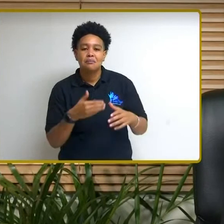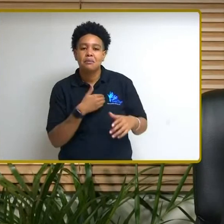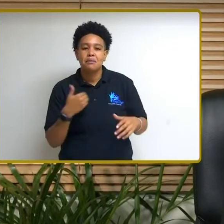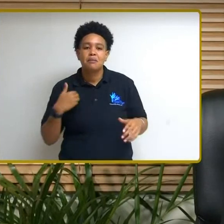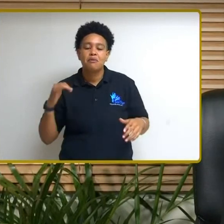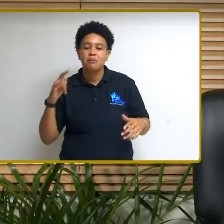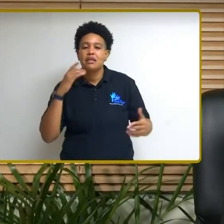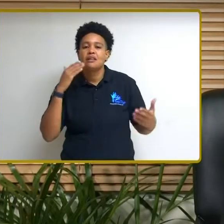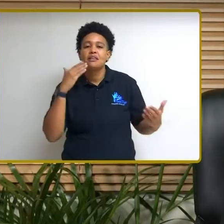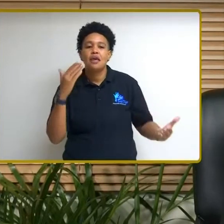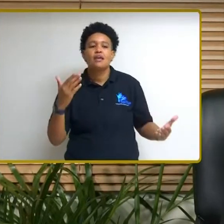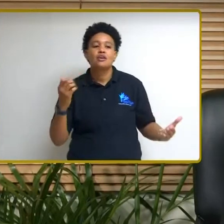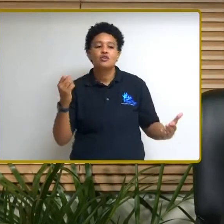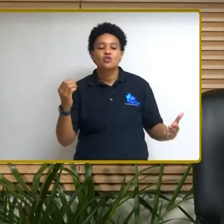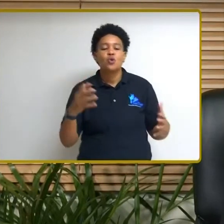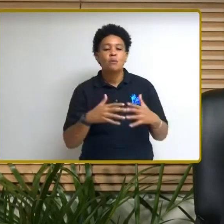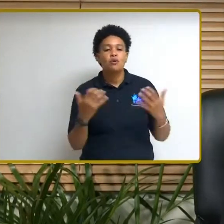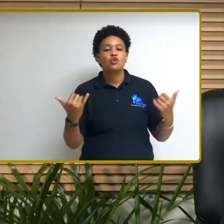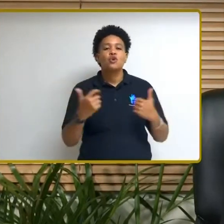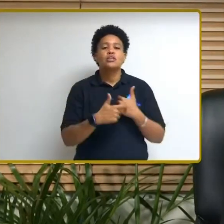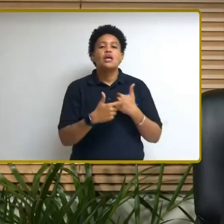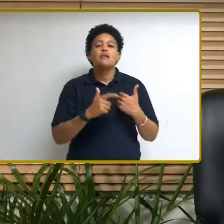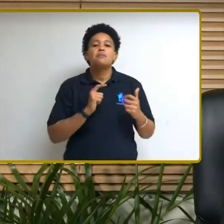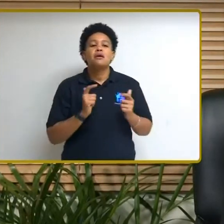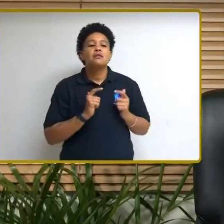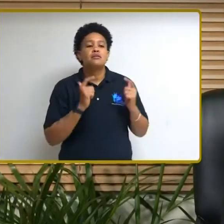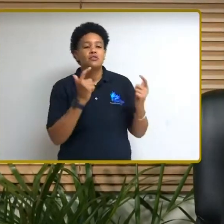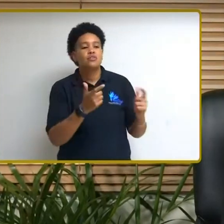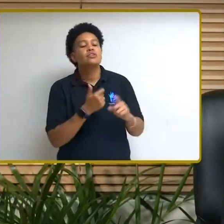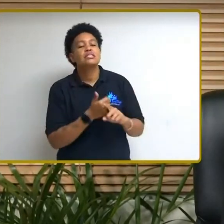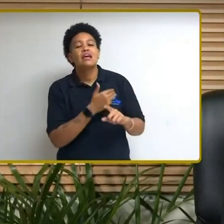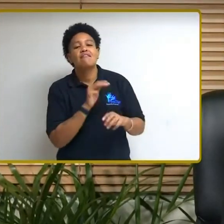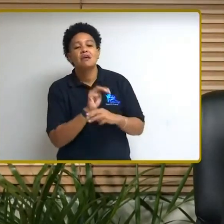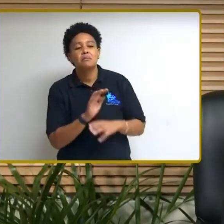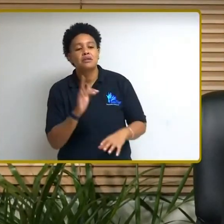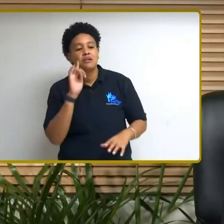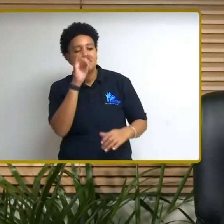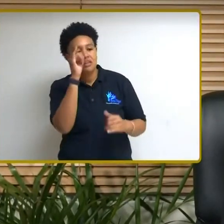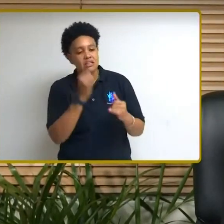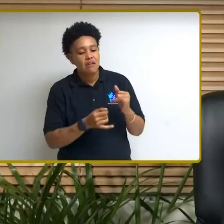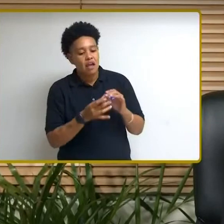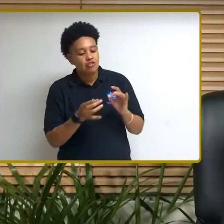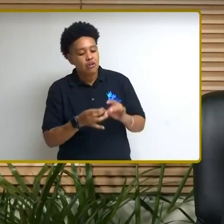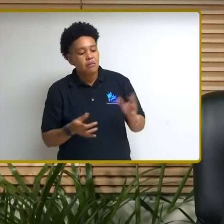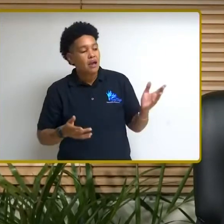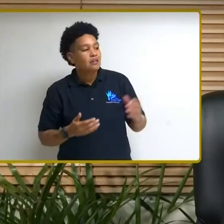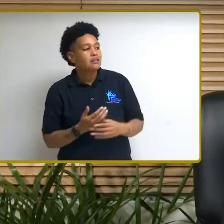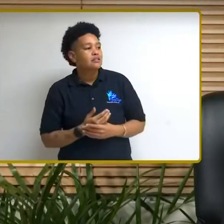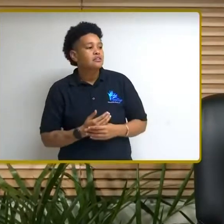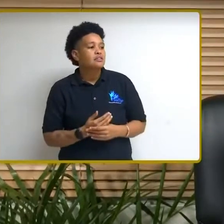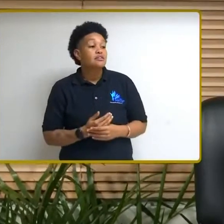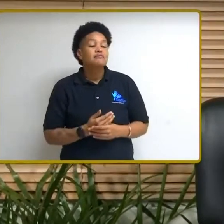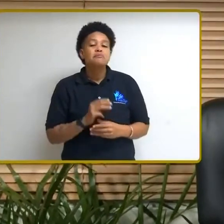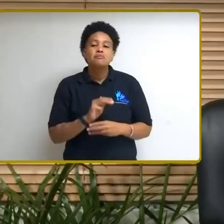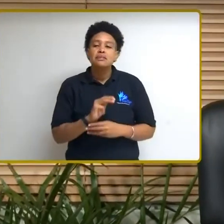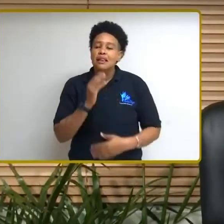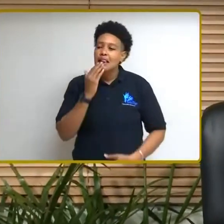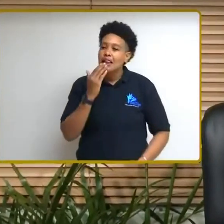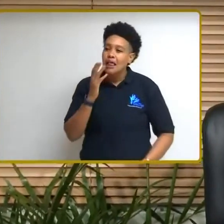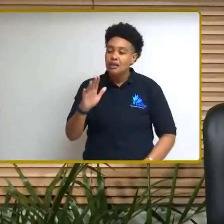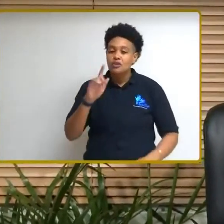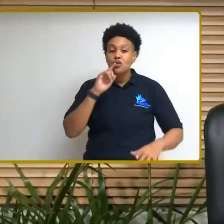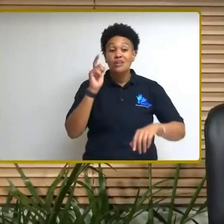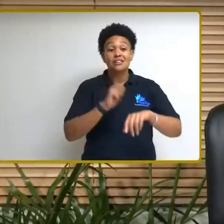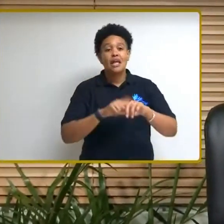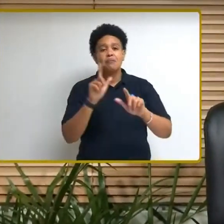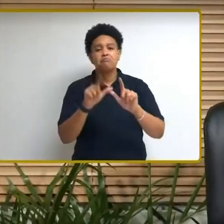of the media, thank you so much. At this point, I hand over to our Minister for his final remarks. Minister? Okay, thank you very much. So the